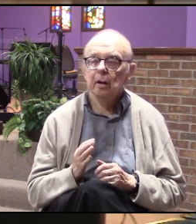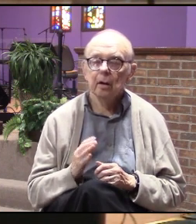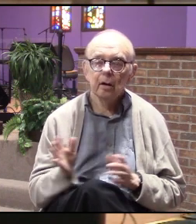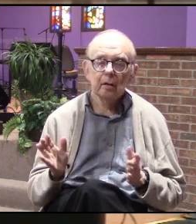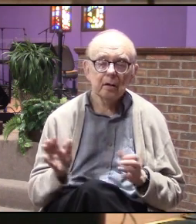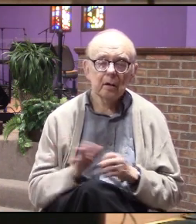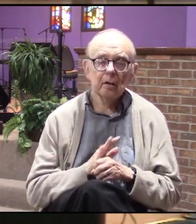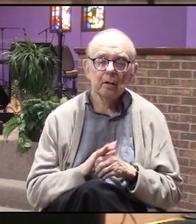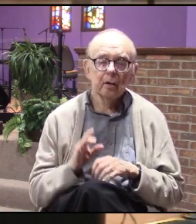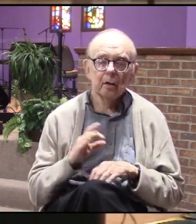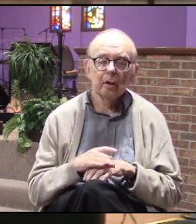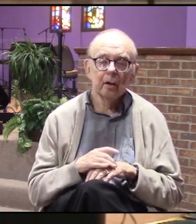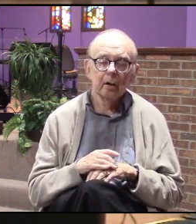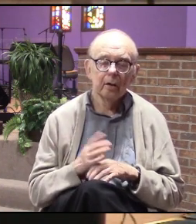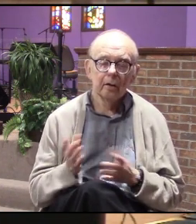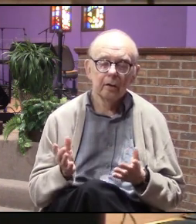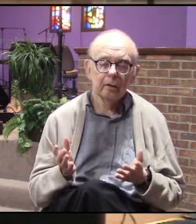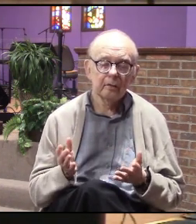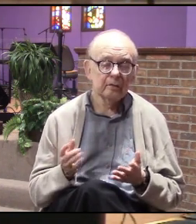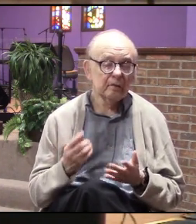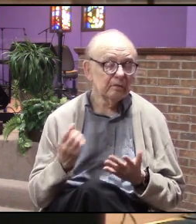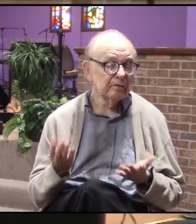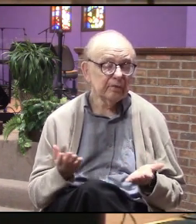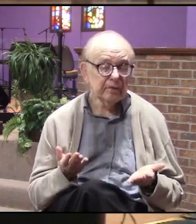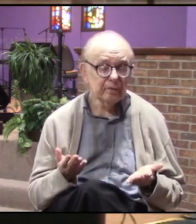On the whole earth, there was just